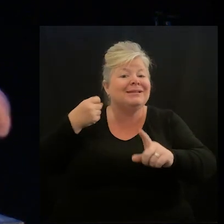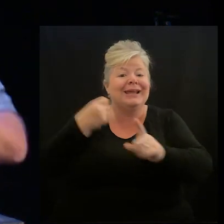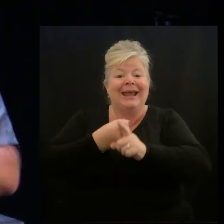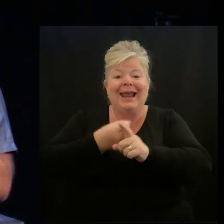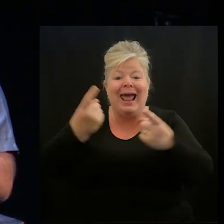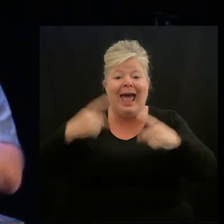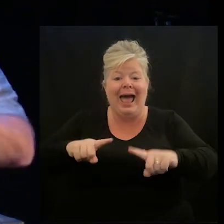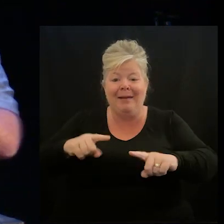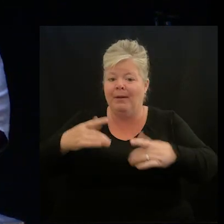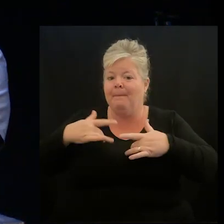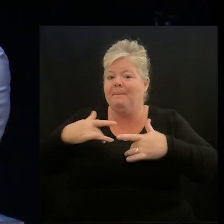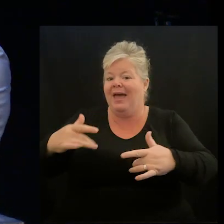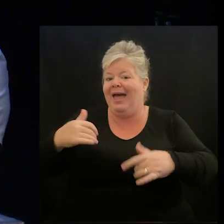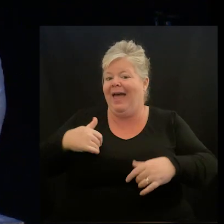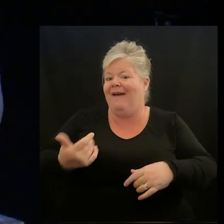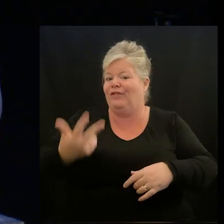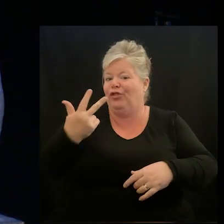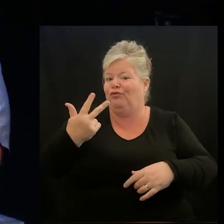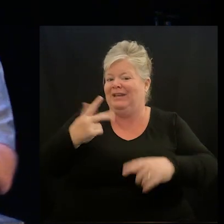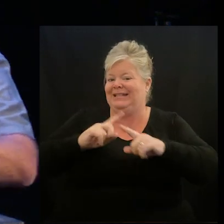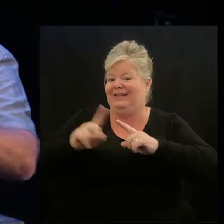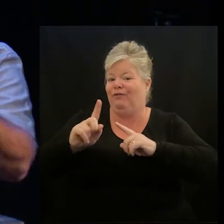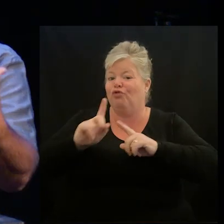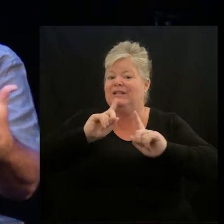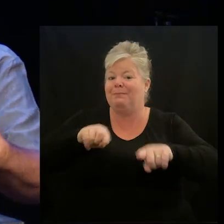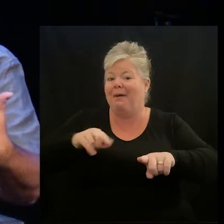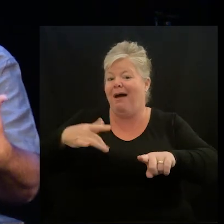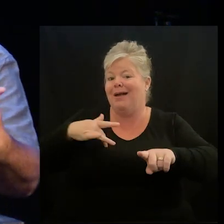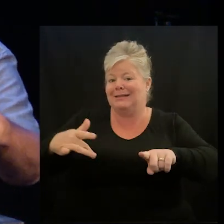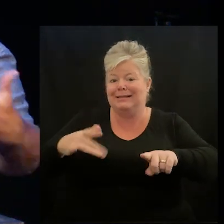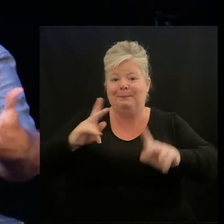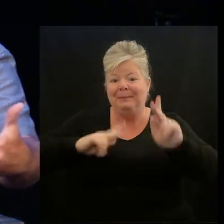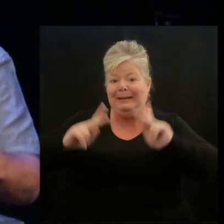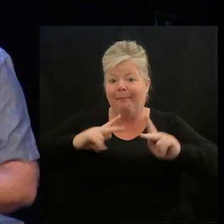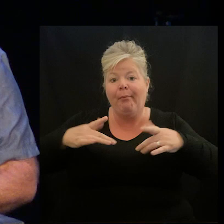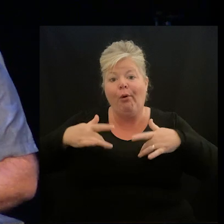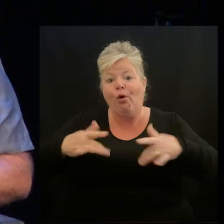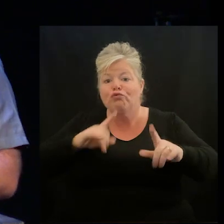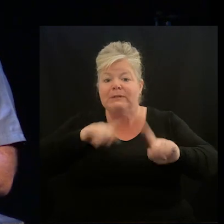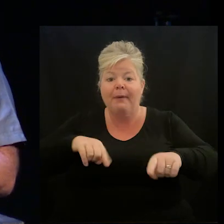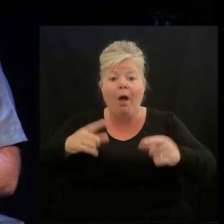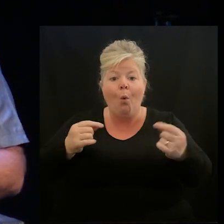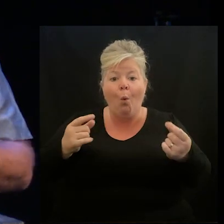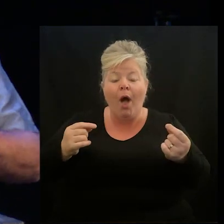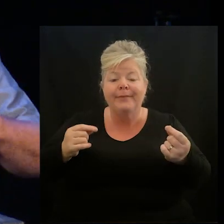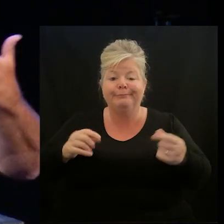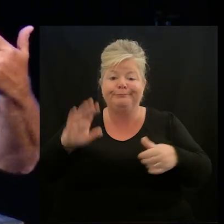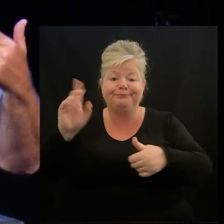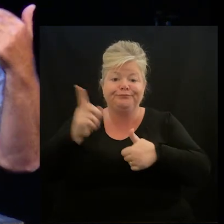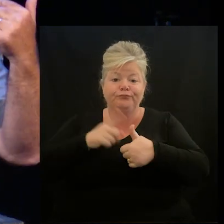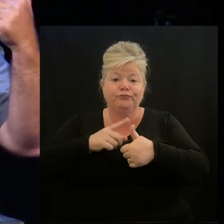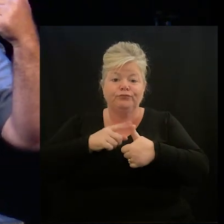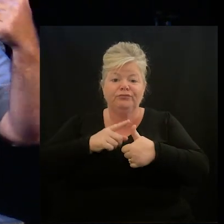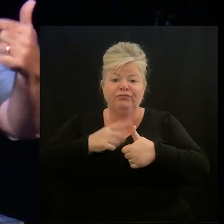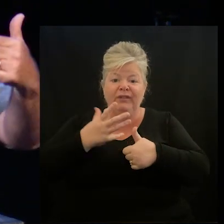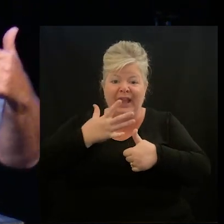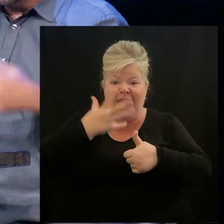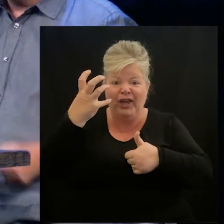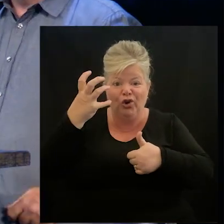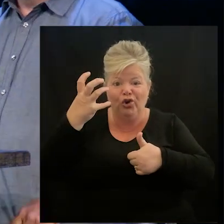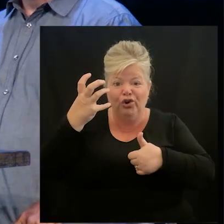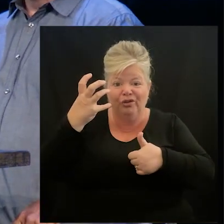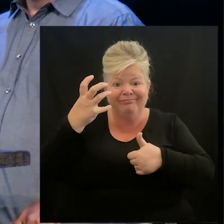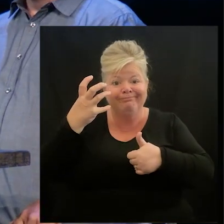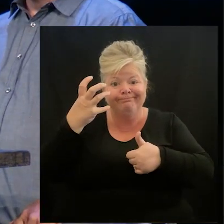have one of three responses, and God wants us to respond differently, but our three responses usually come in, number one, the form of